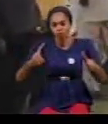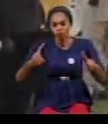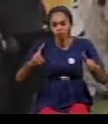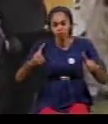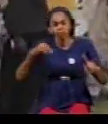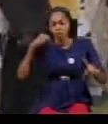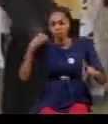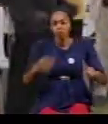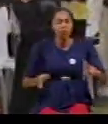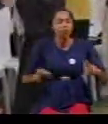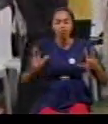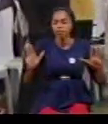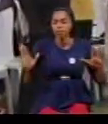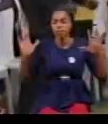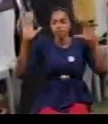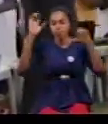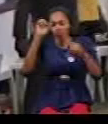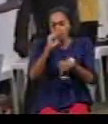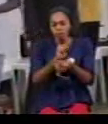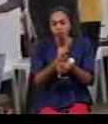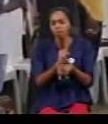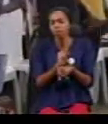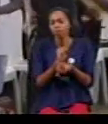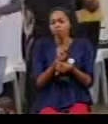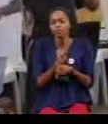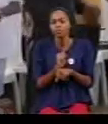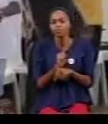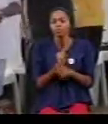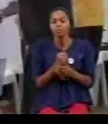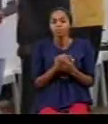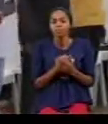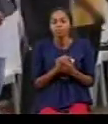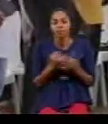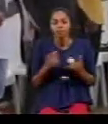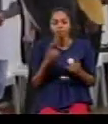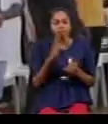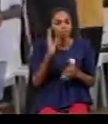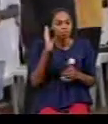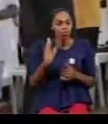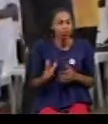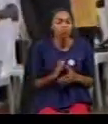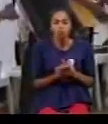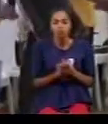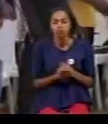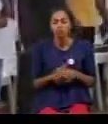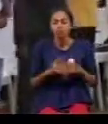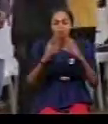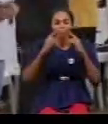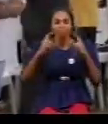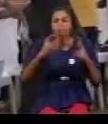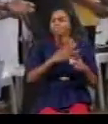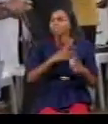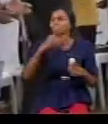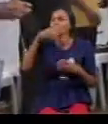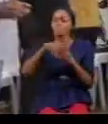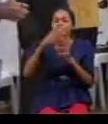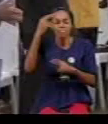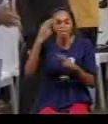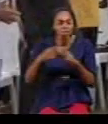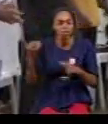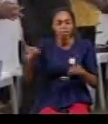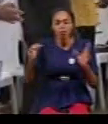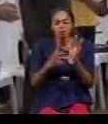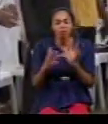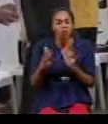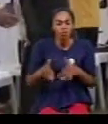and wonder. You will declare. You say in the name of Jesus, let there be signs and